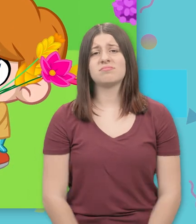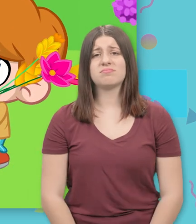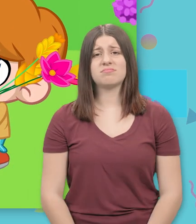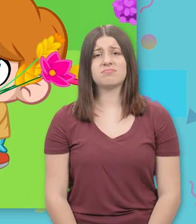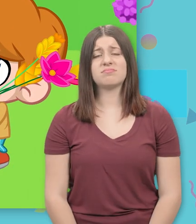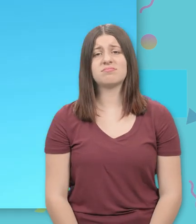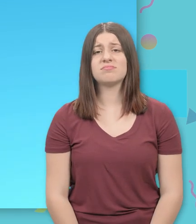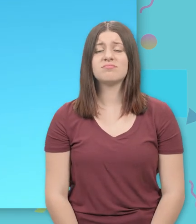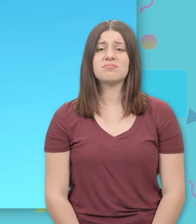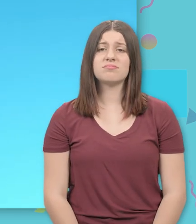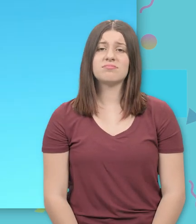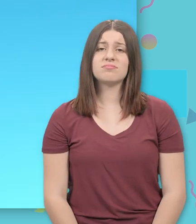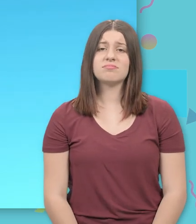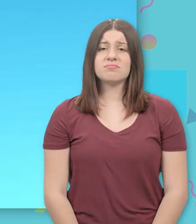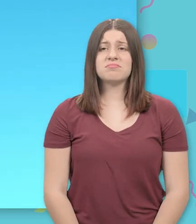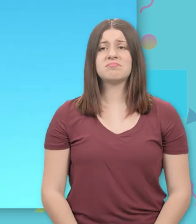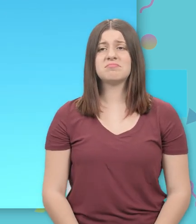Mila! Mila!